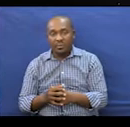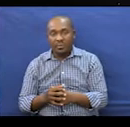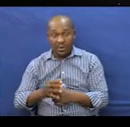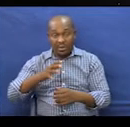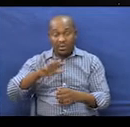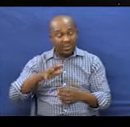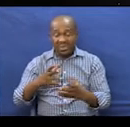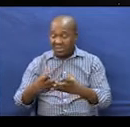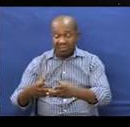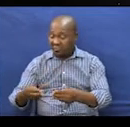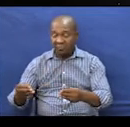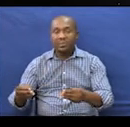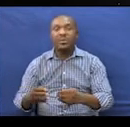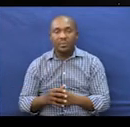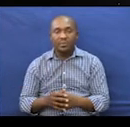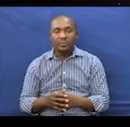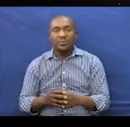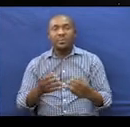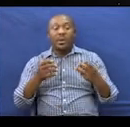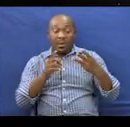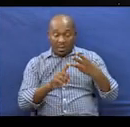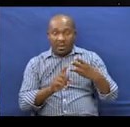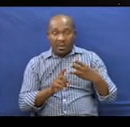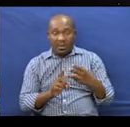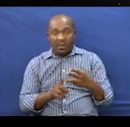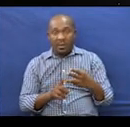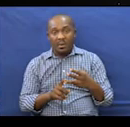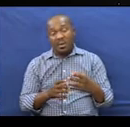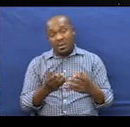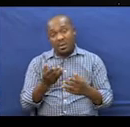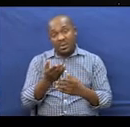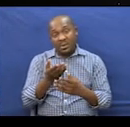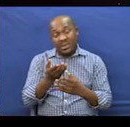Soluble. Also, some are crystalline.